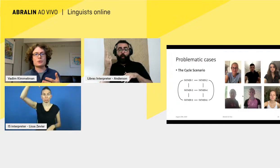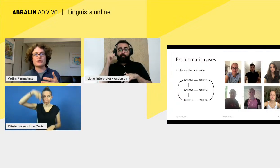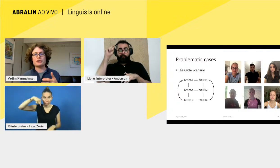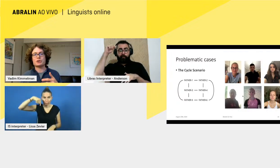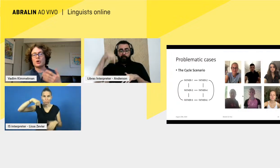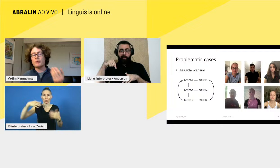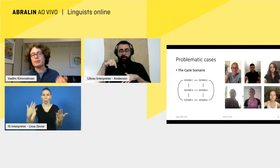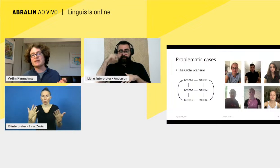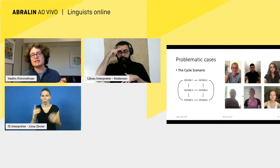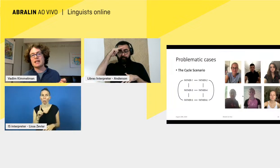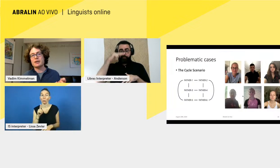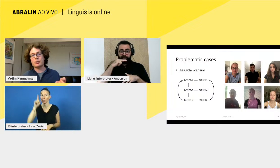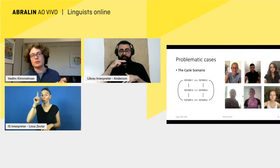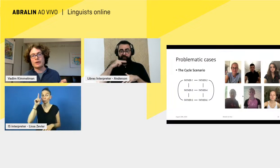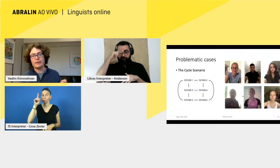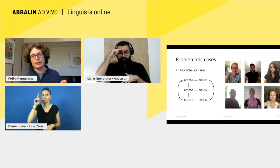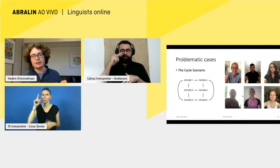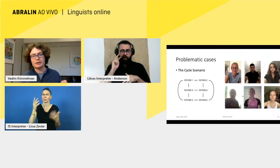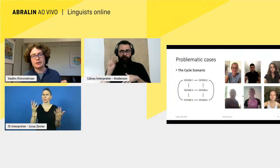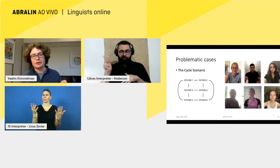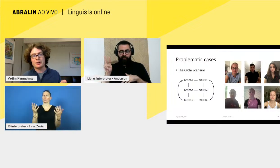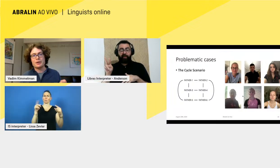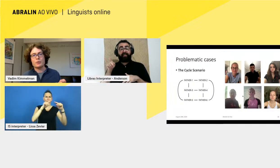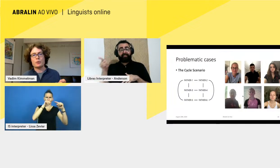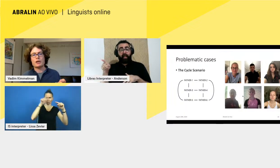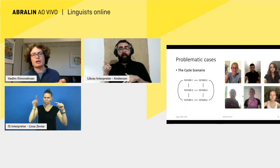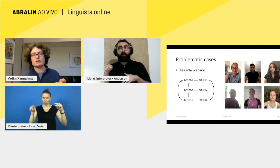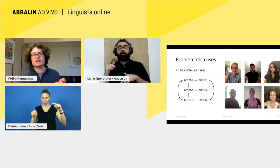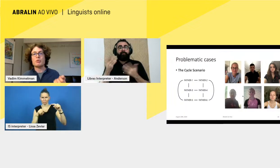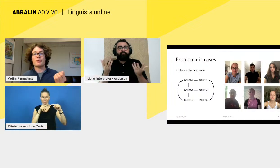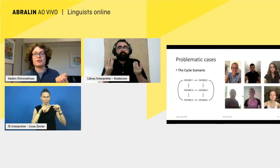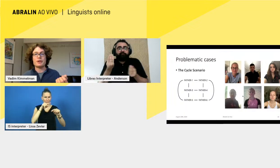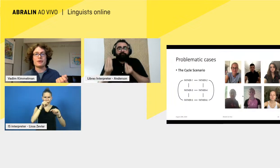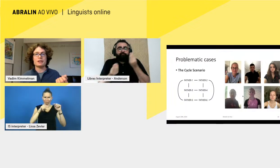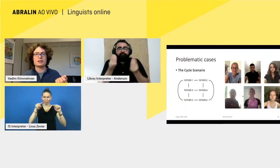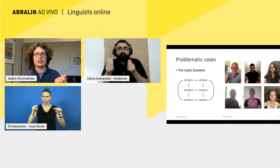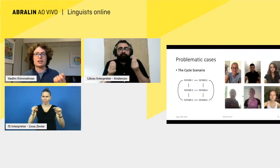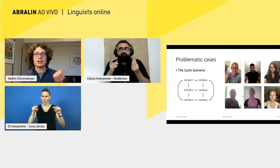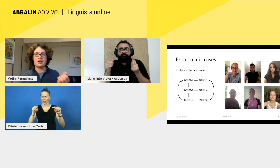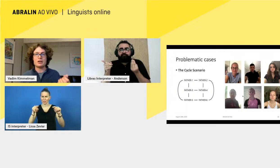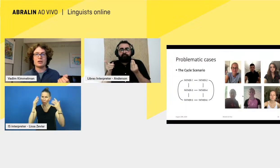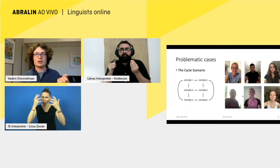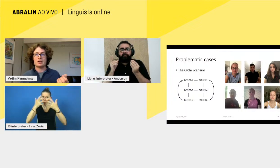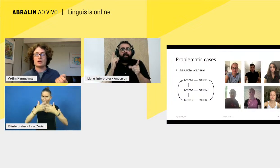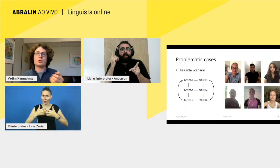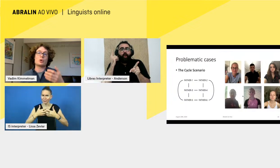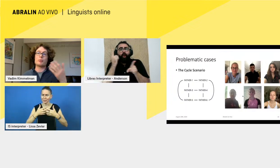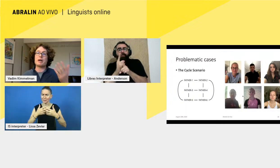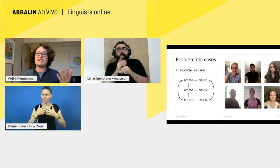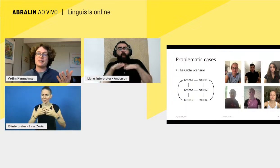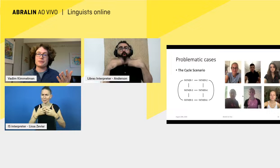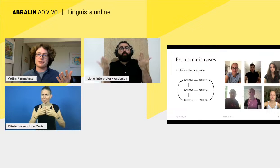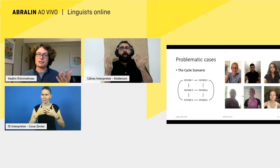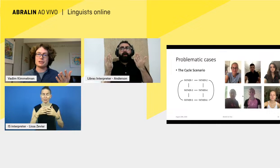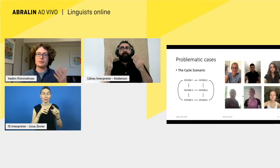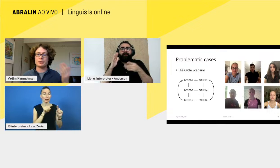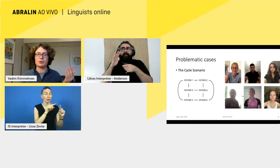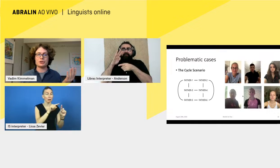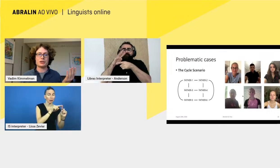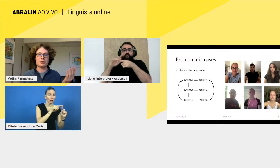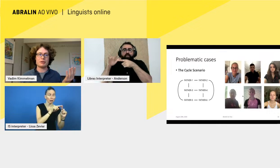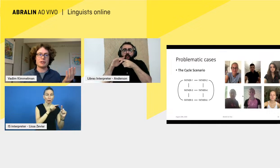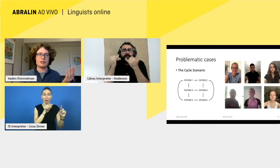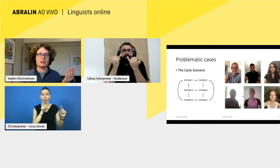And this forms this complex cycle of variants where some of the variants are clearly or by